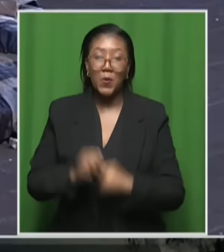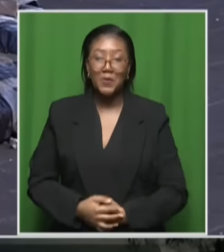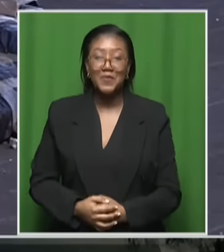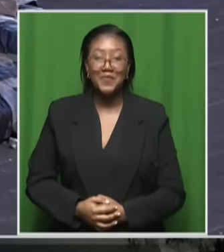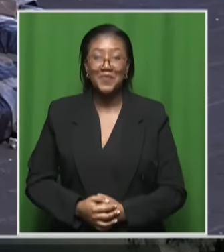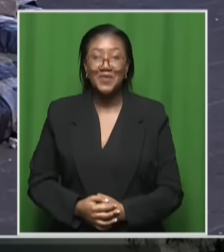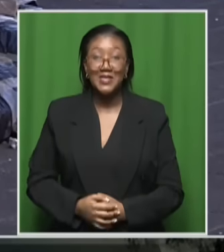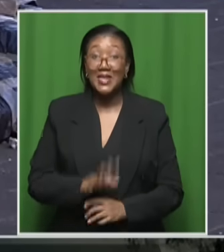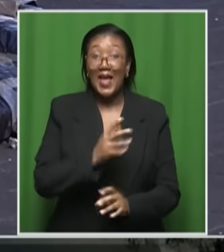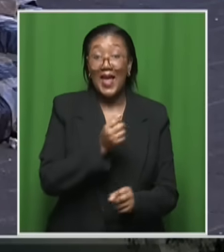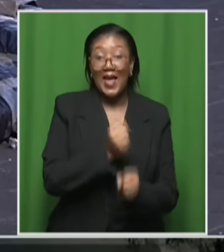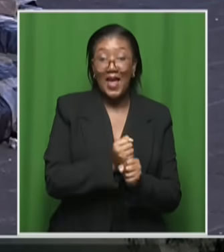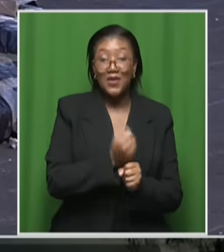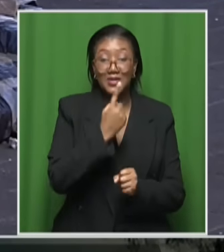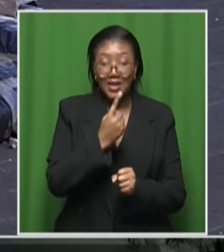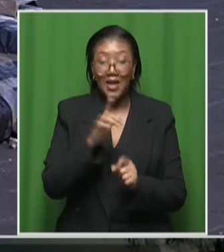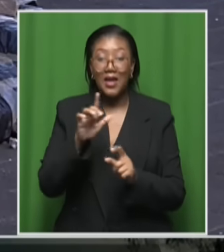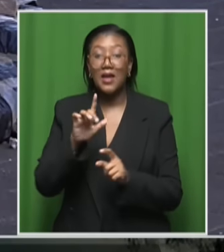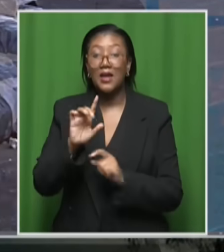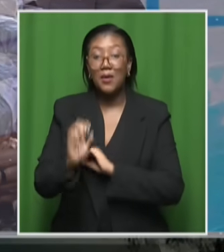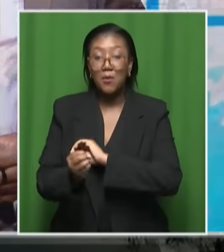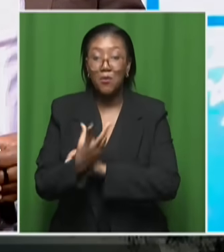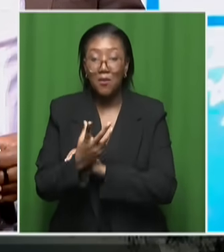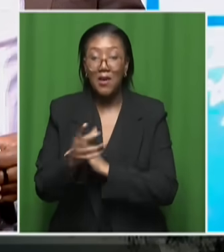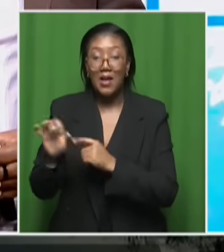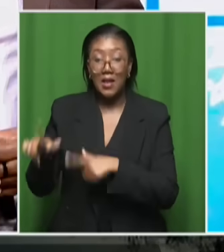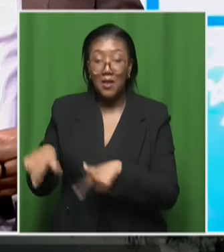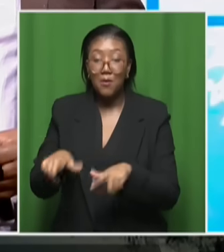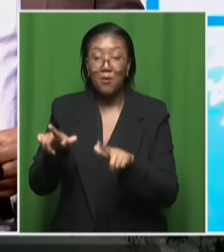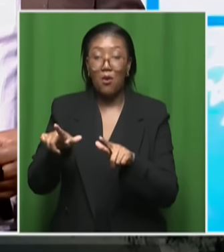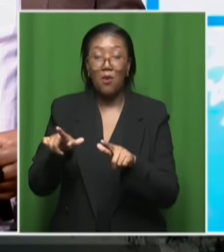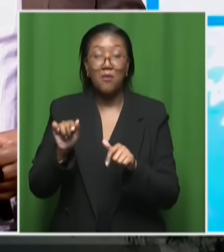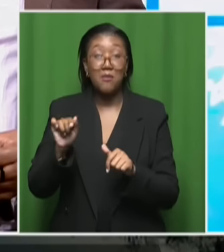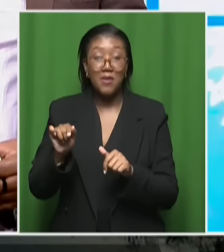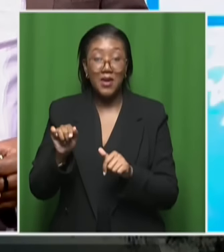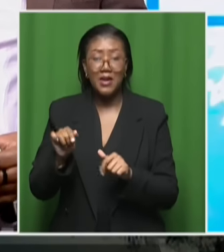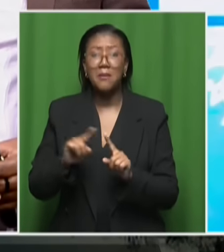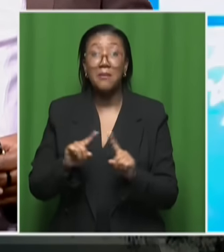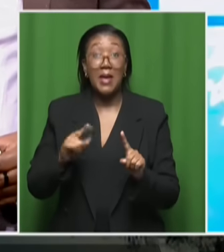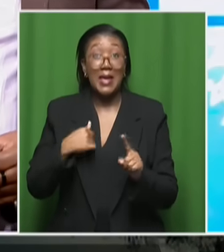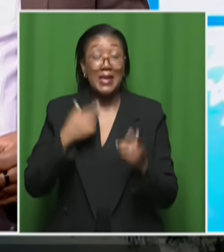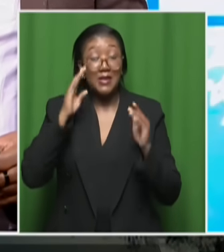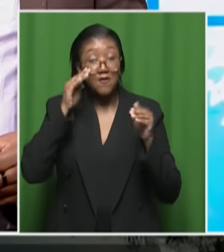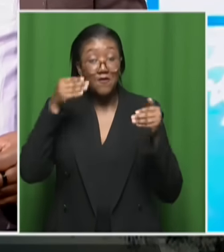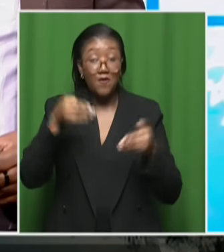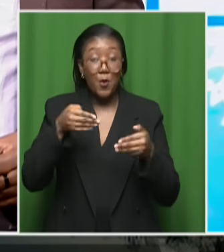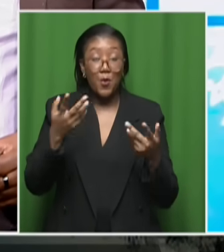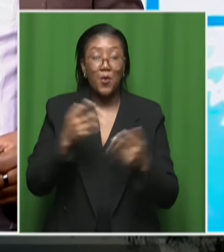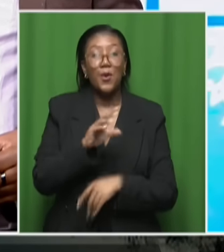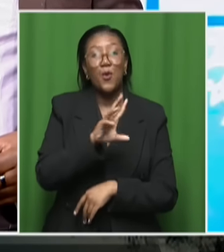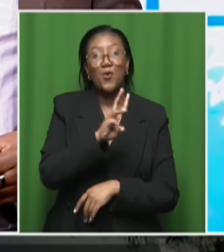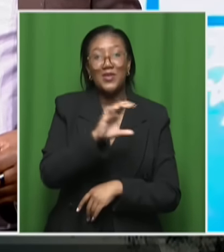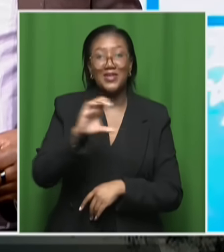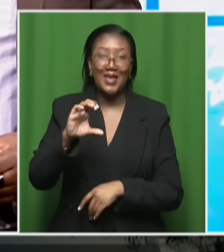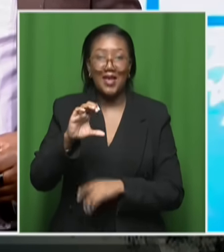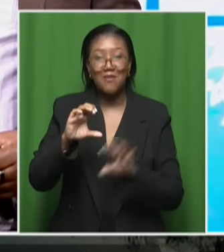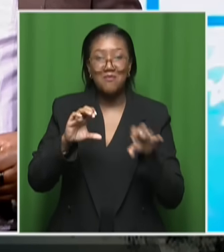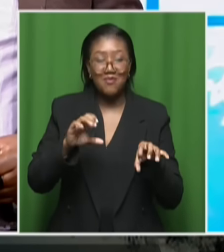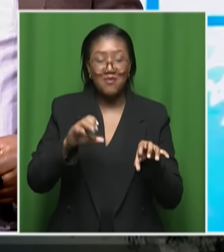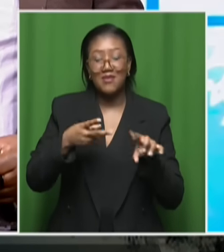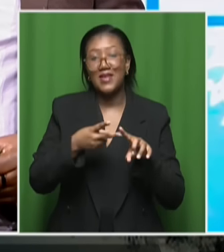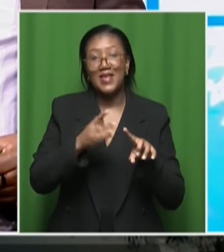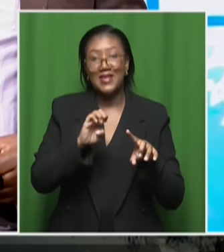so Gauteng, Mpumalanga, Limpopo, obviously just you speaking to that, and we're looking at the Western Cape with unusually heavy rainfall as well. If people are